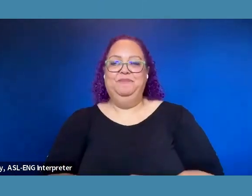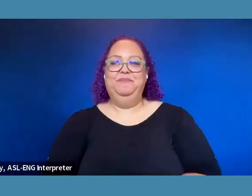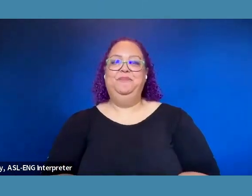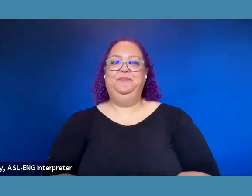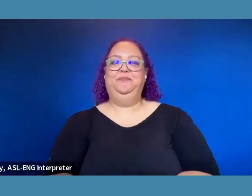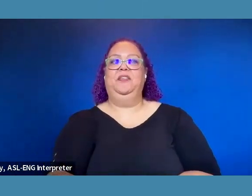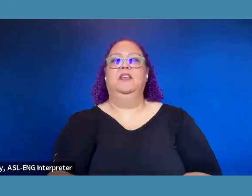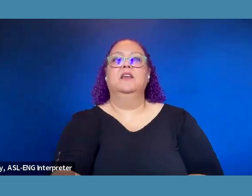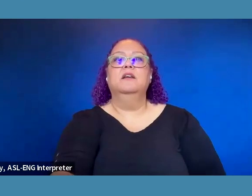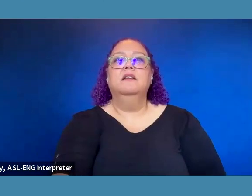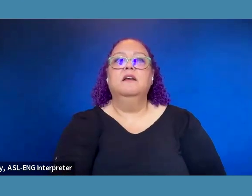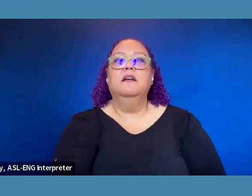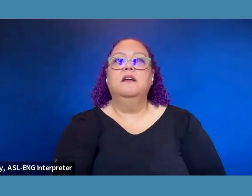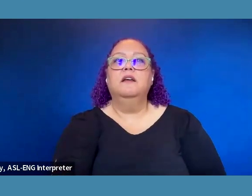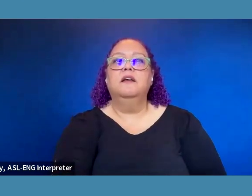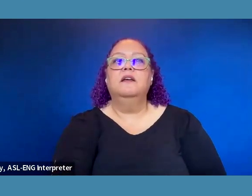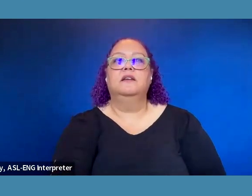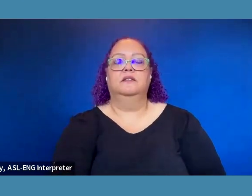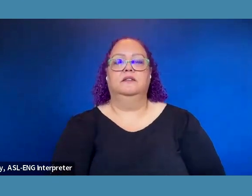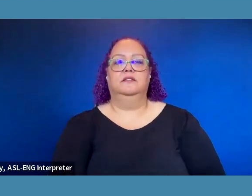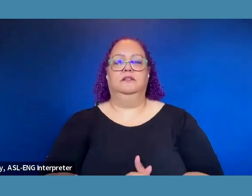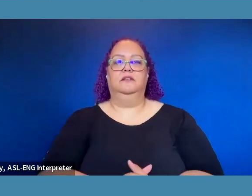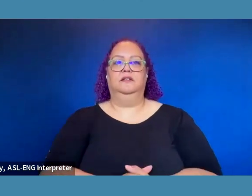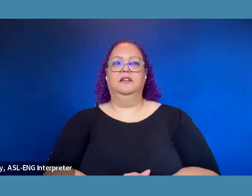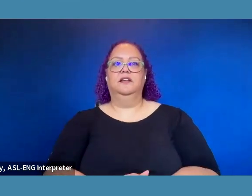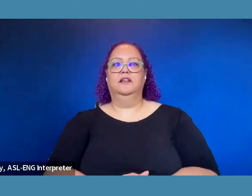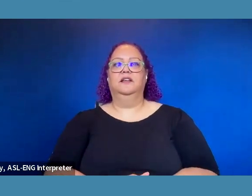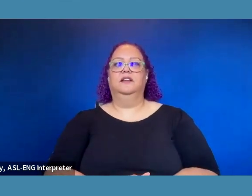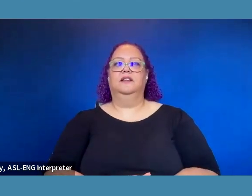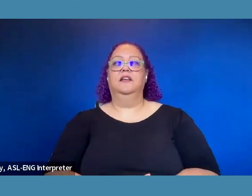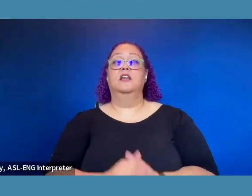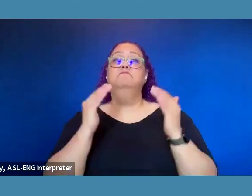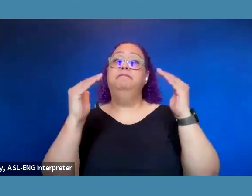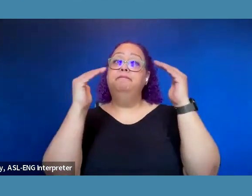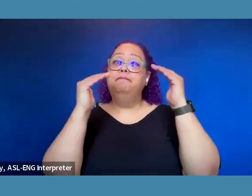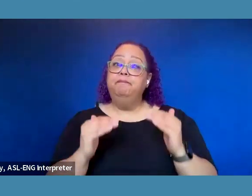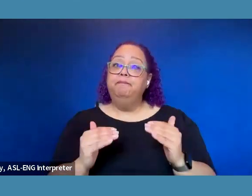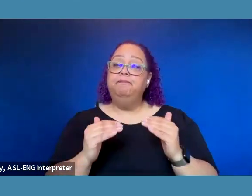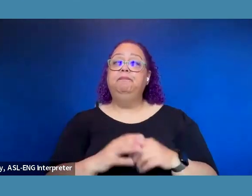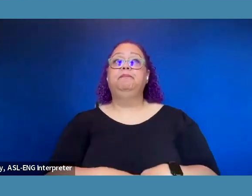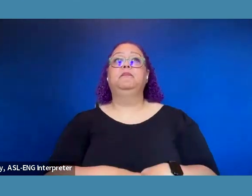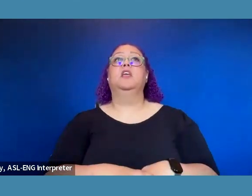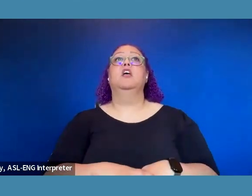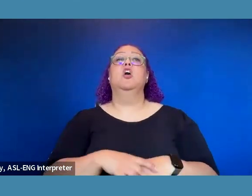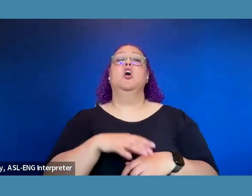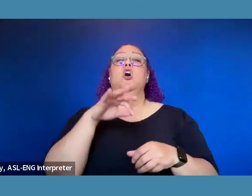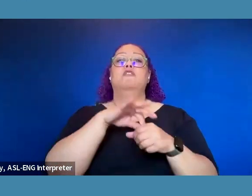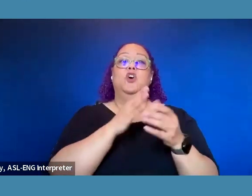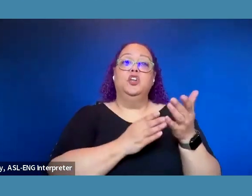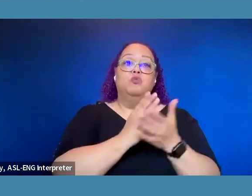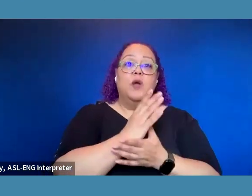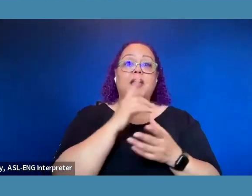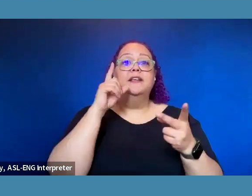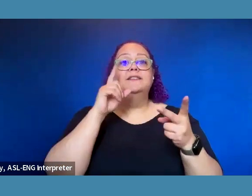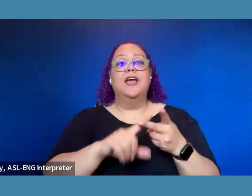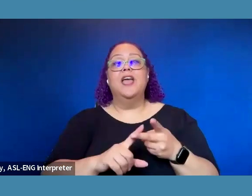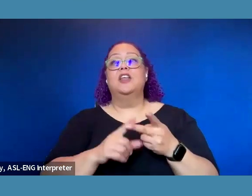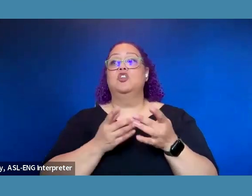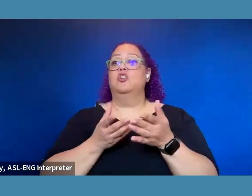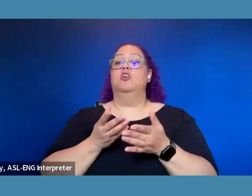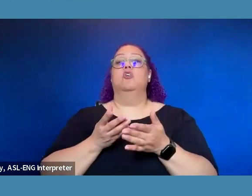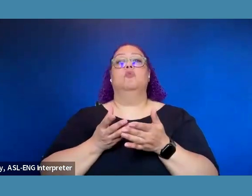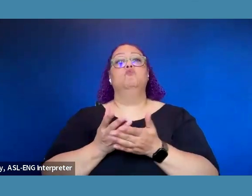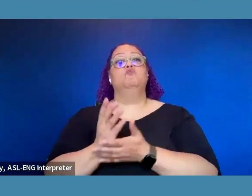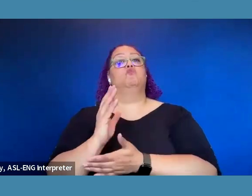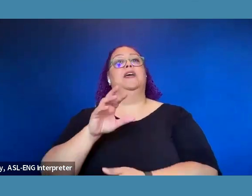Okay, so we're gonna go on to voting rights and rights restoration, especially those in congregate kind of